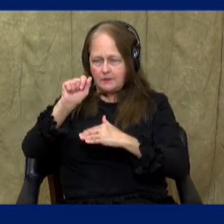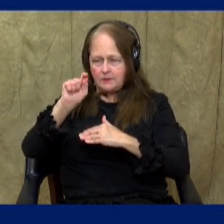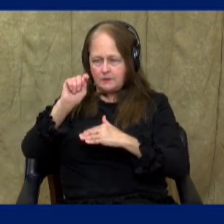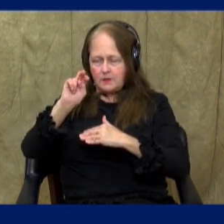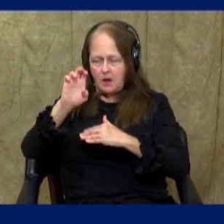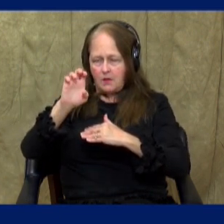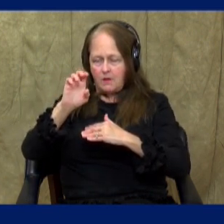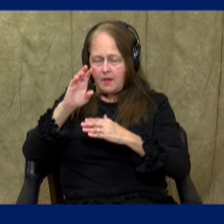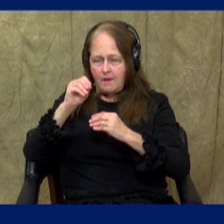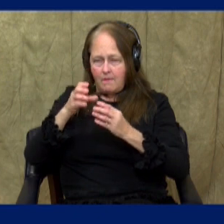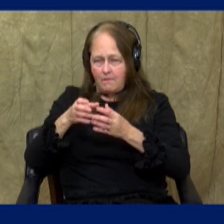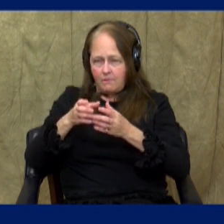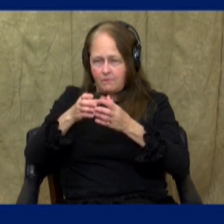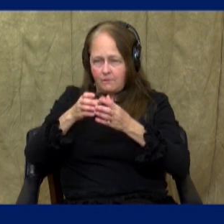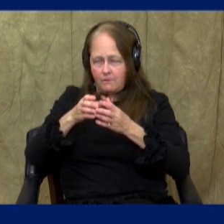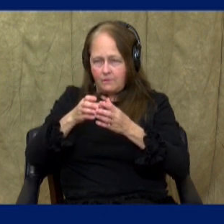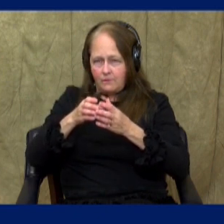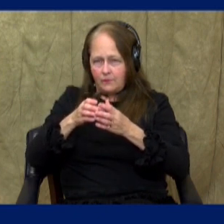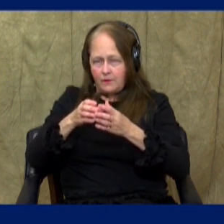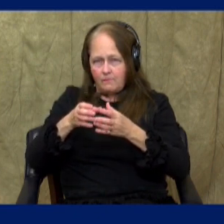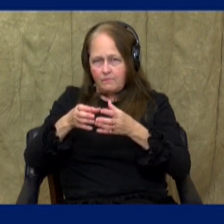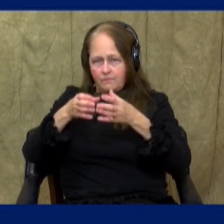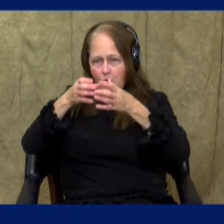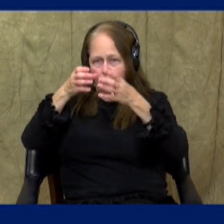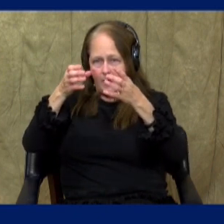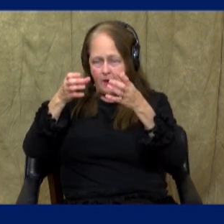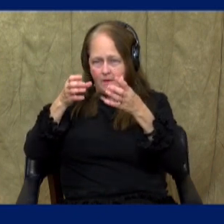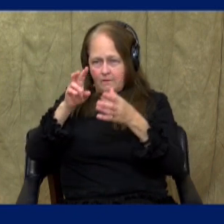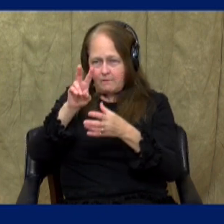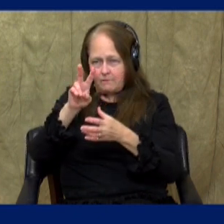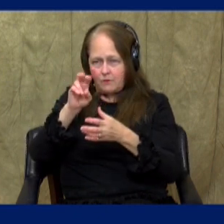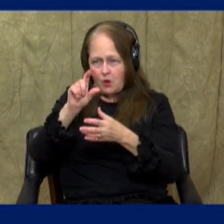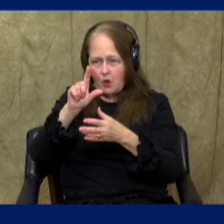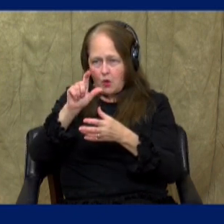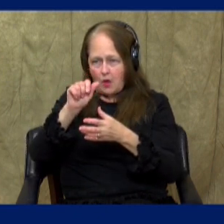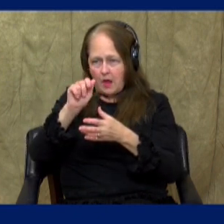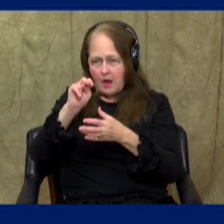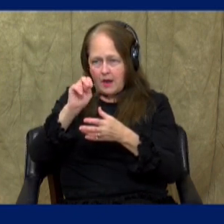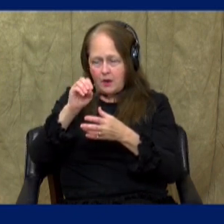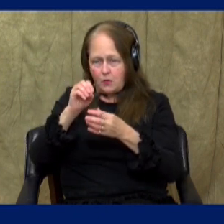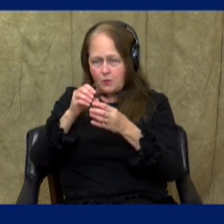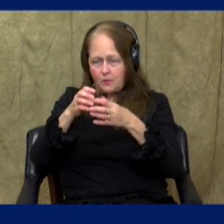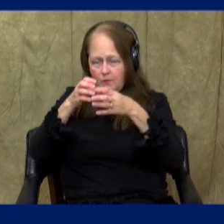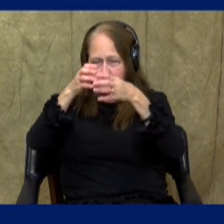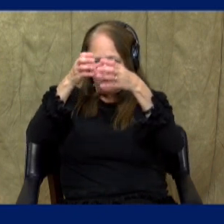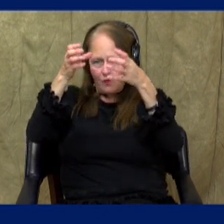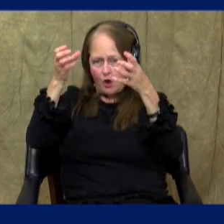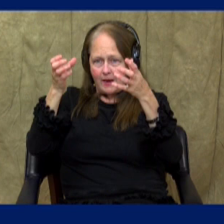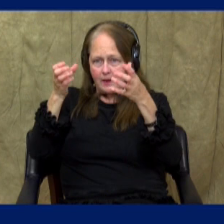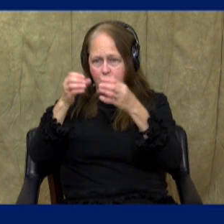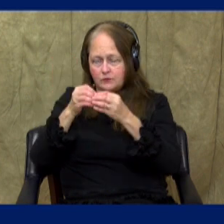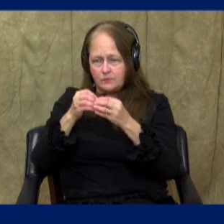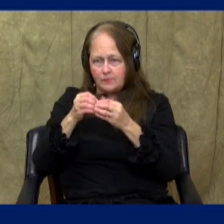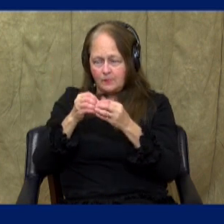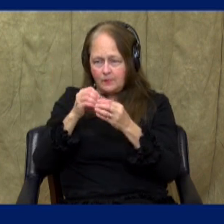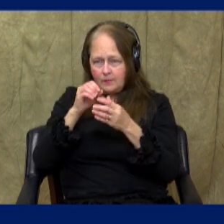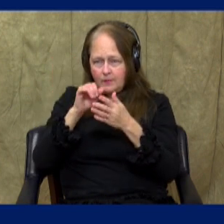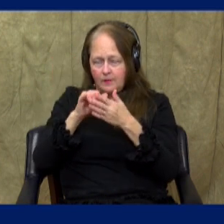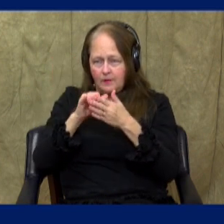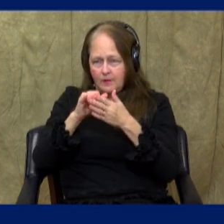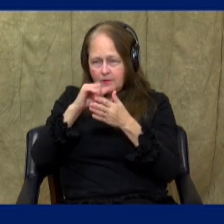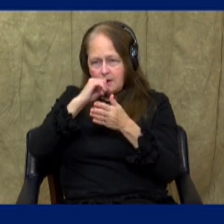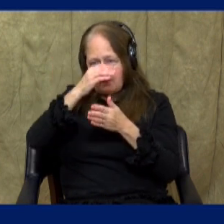rivers and volcanoes. In the south, you've got the Kalahari Desert and the Namib Desert. And let's not